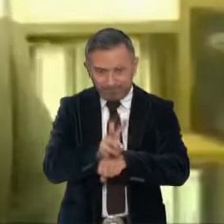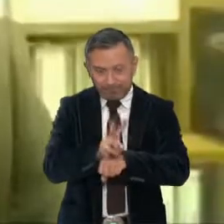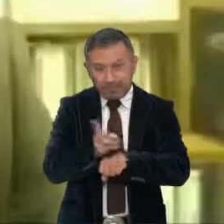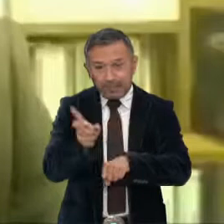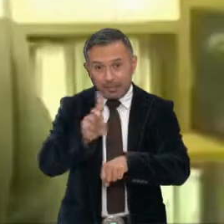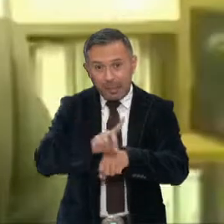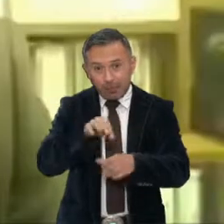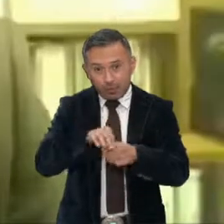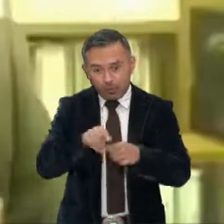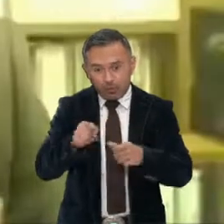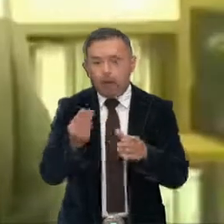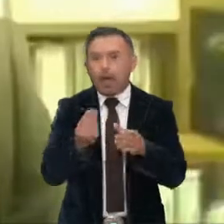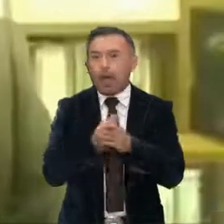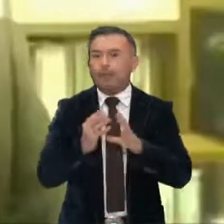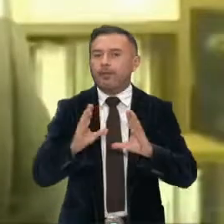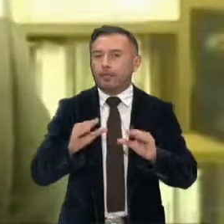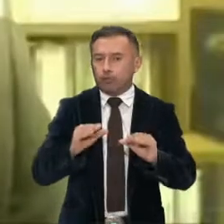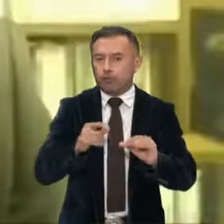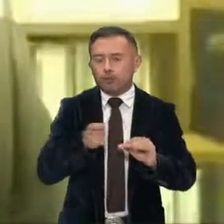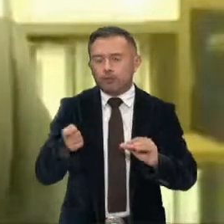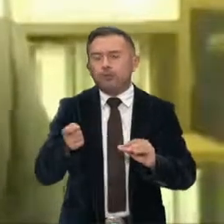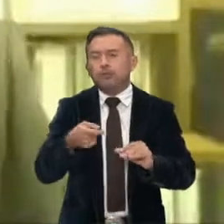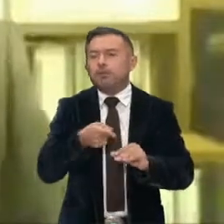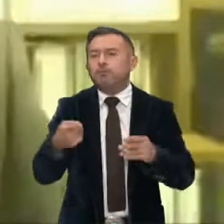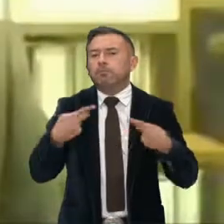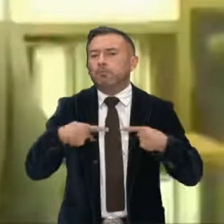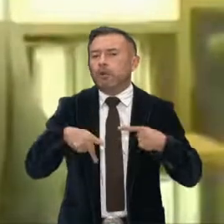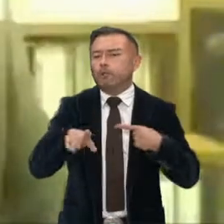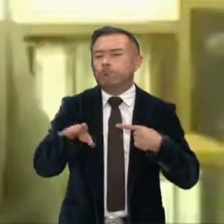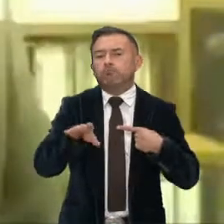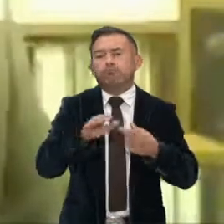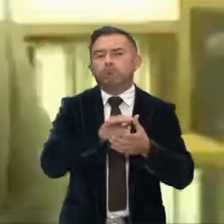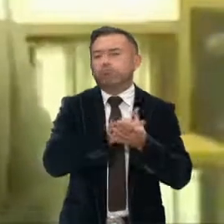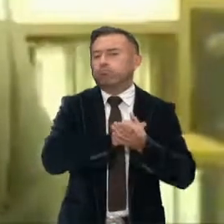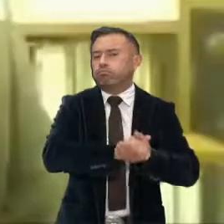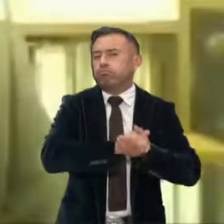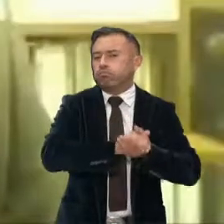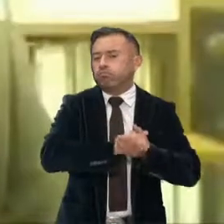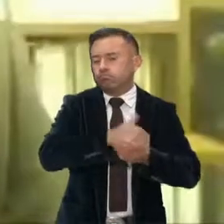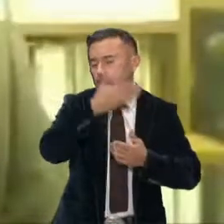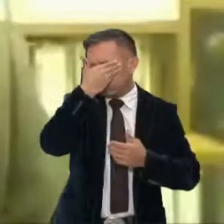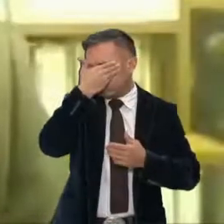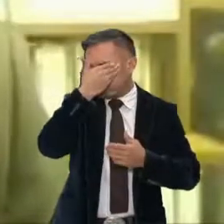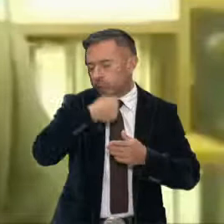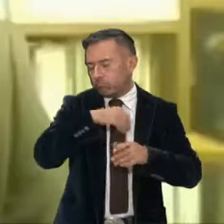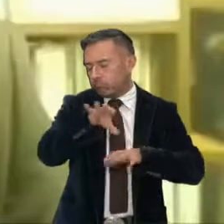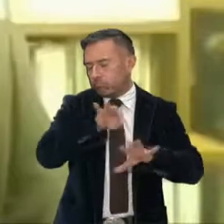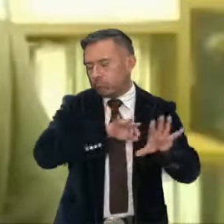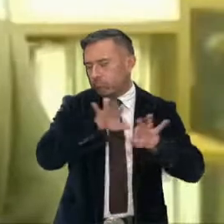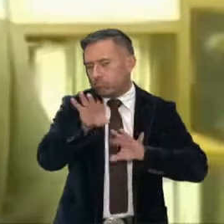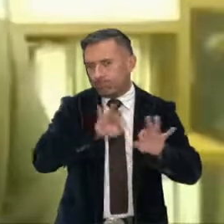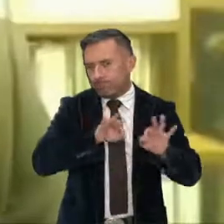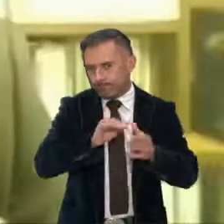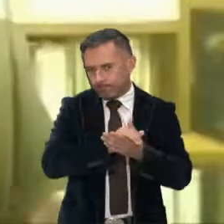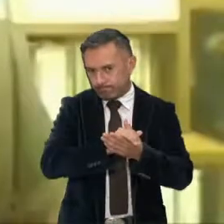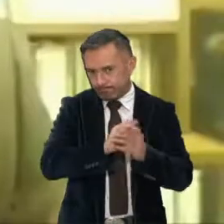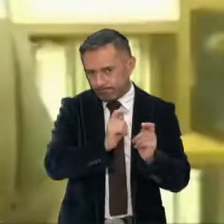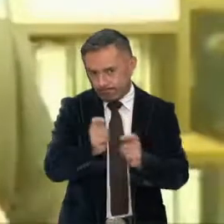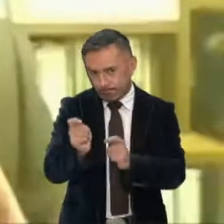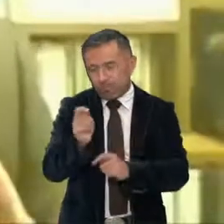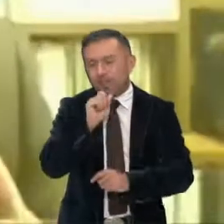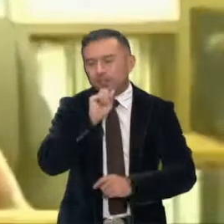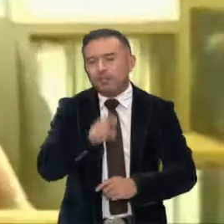those that are managing the polling stations on the election day, which are random citizens.